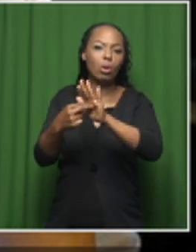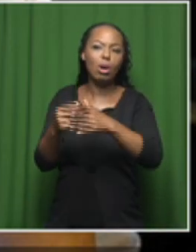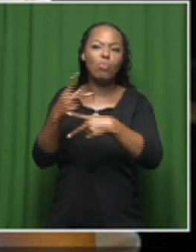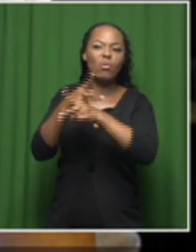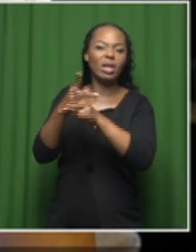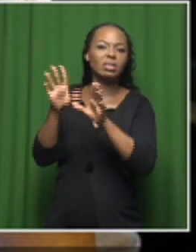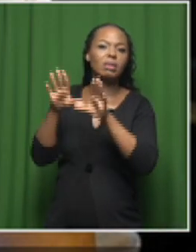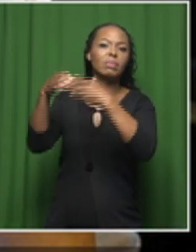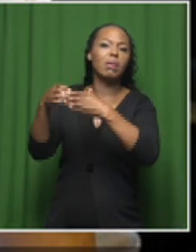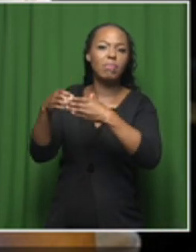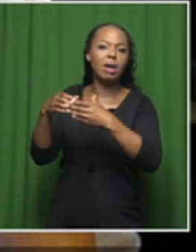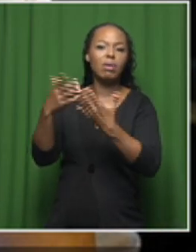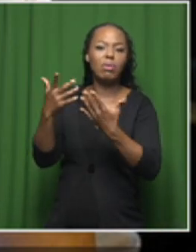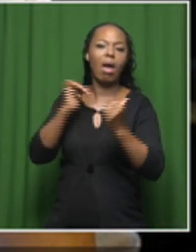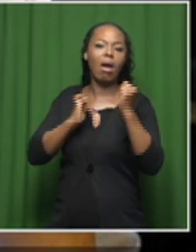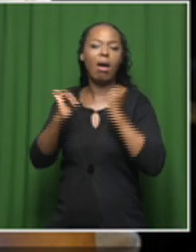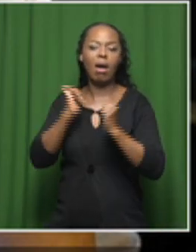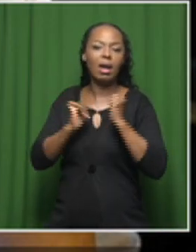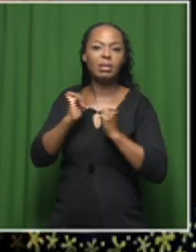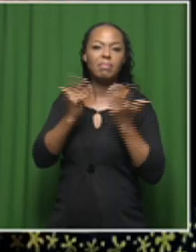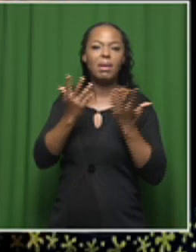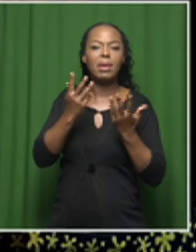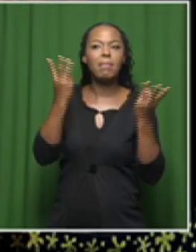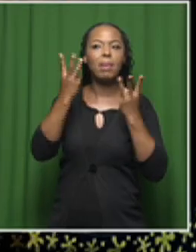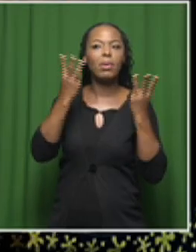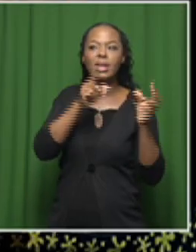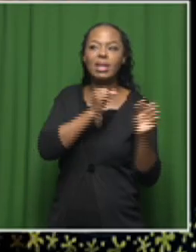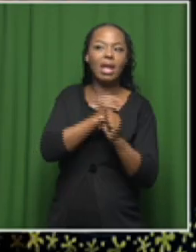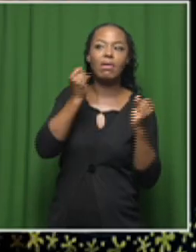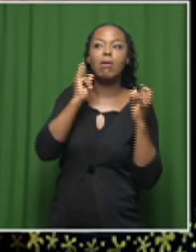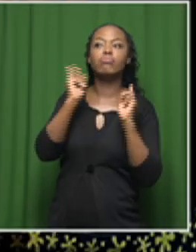people who haven't seen it, obviously, and don't have context to what we're speaking about.